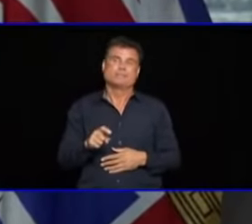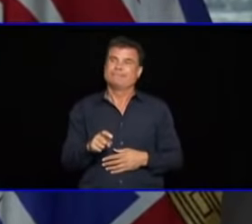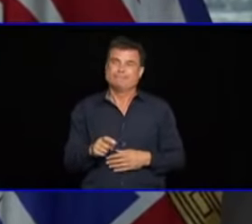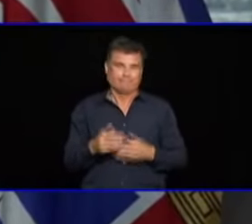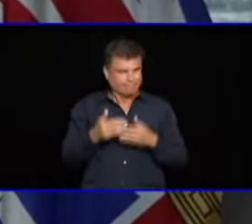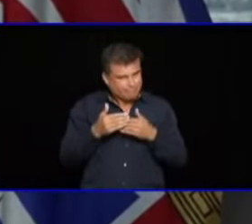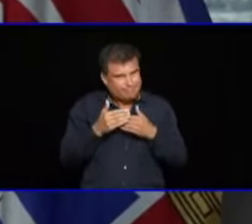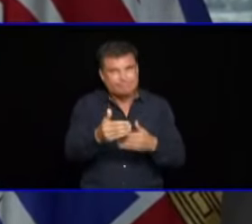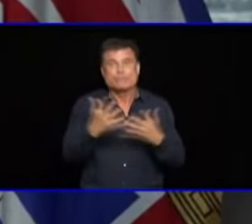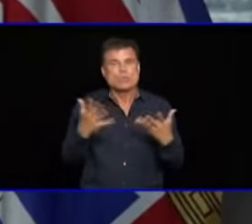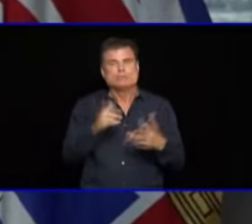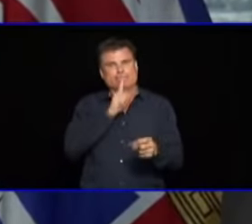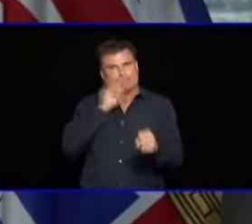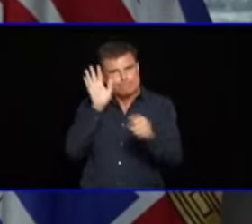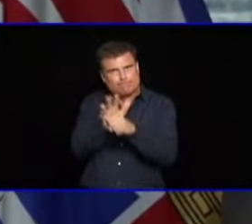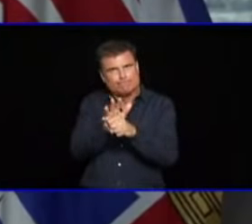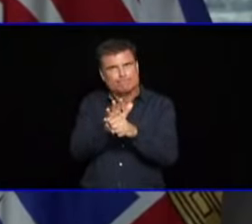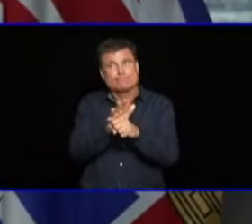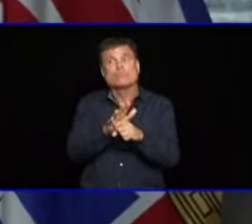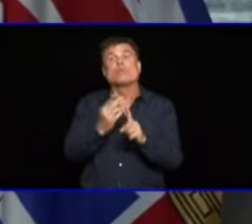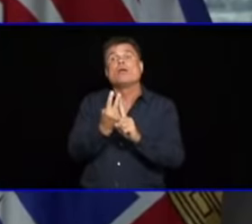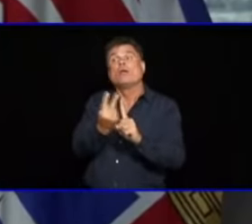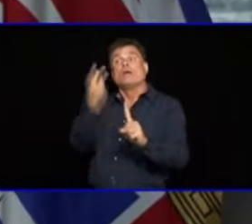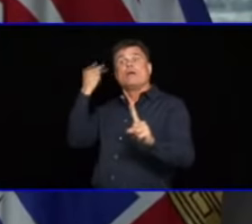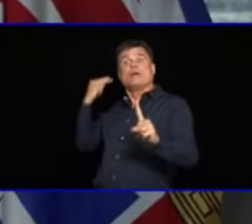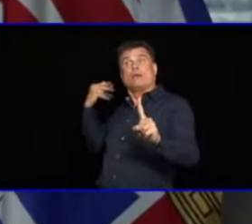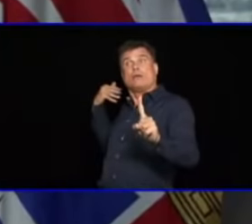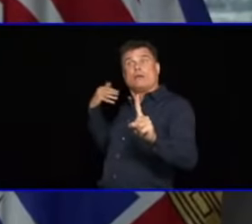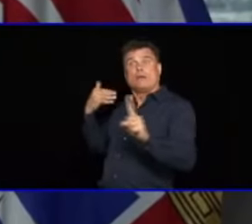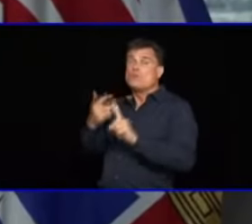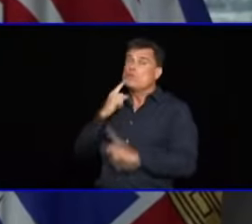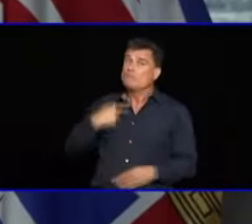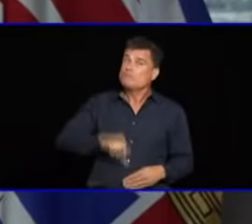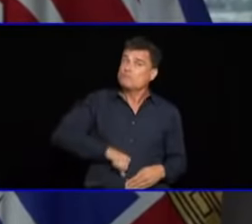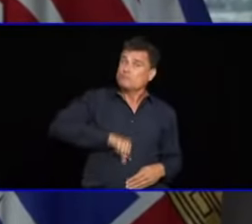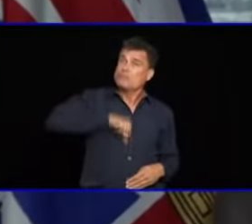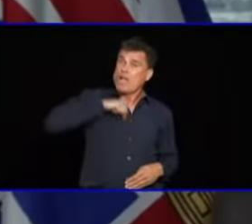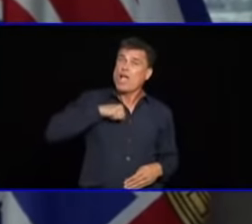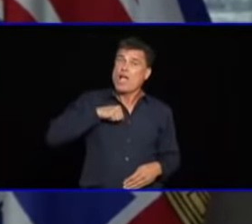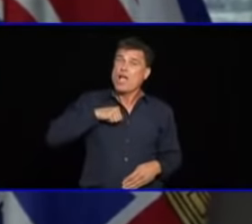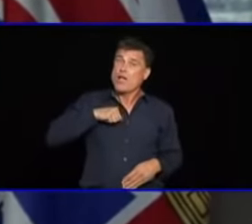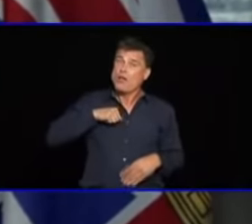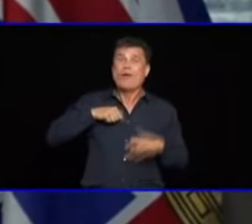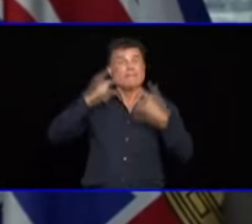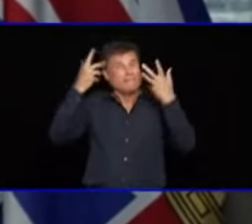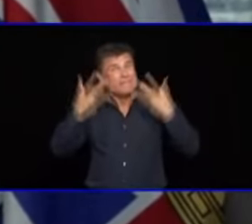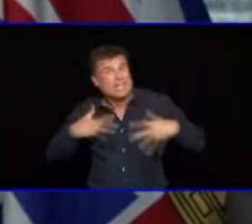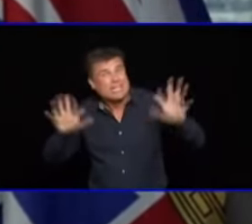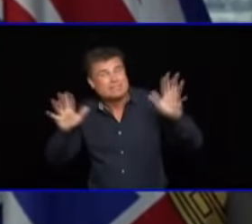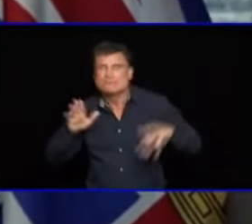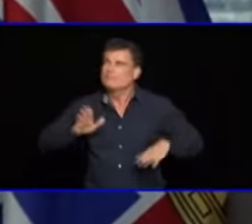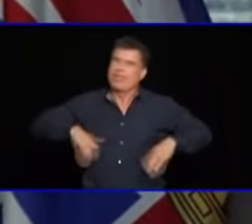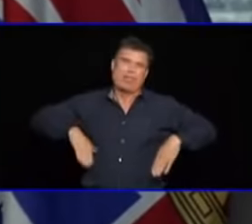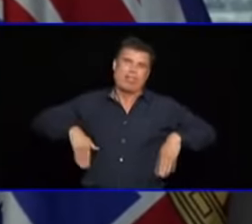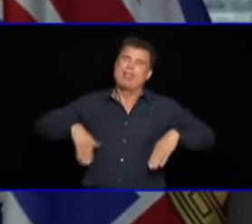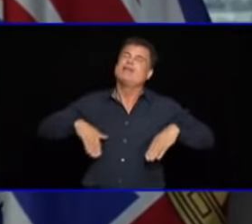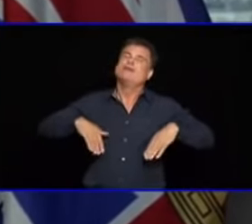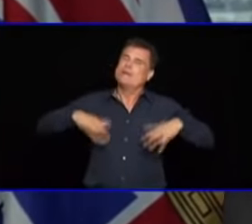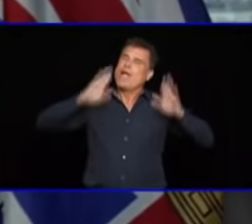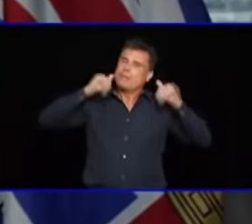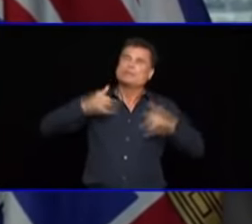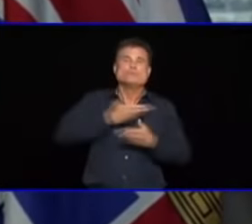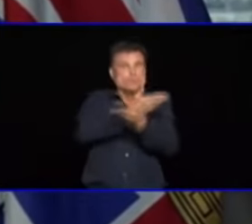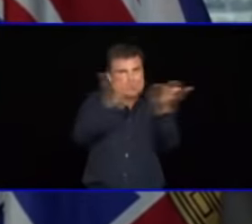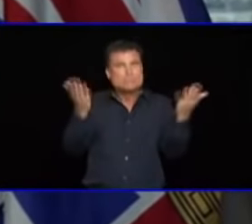apologize. We are experiencing some technical difficulties, but we are going back to our press conference. There's much left to do. I hope everyone has a safe long